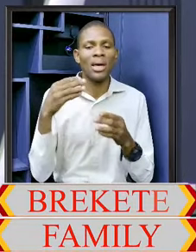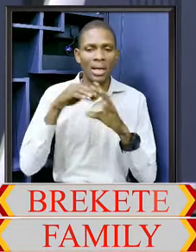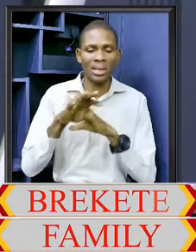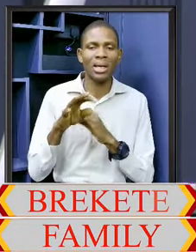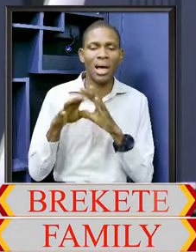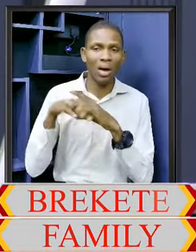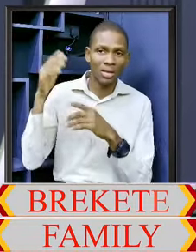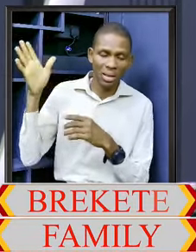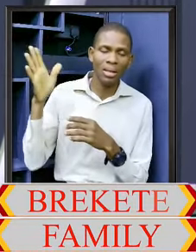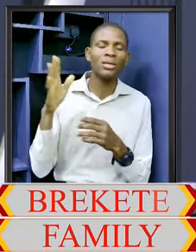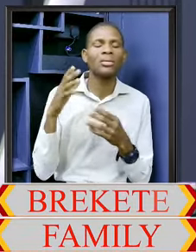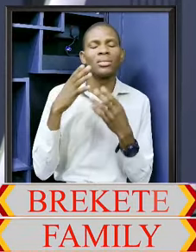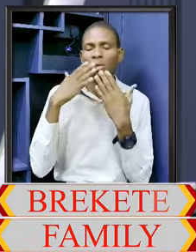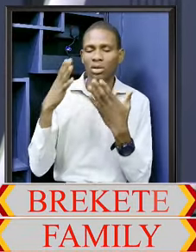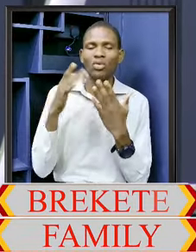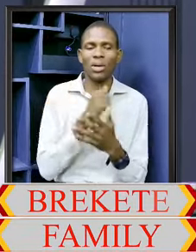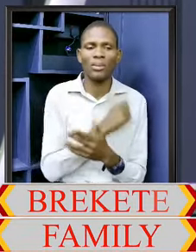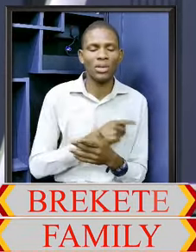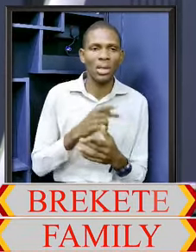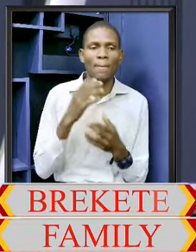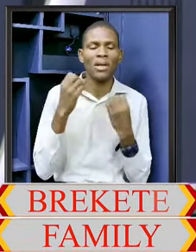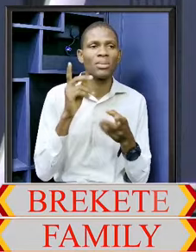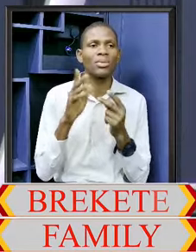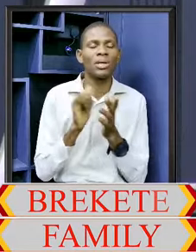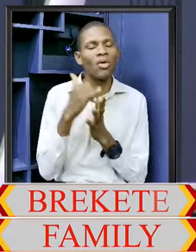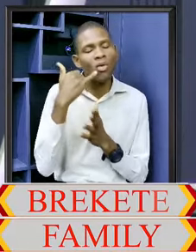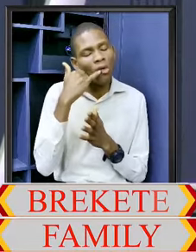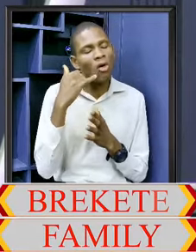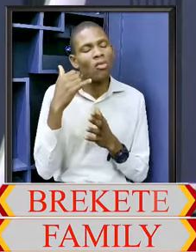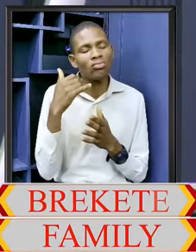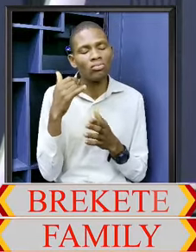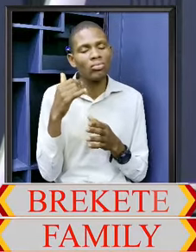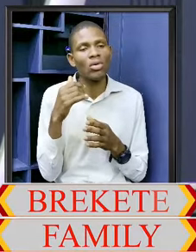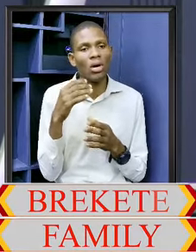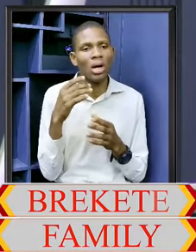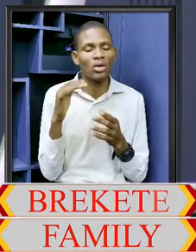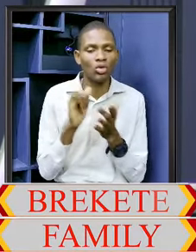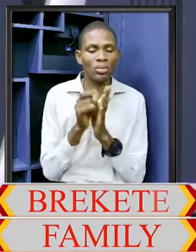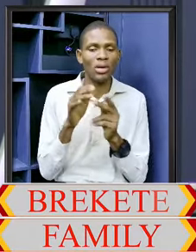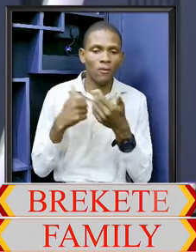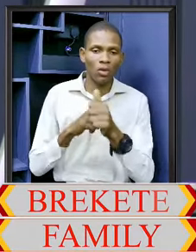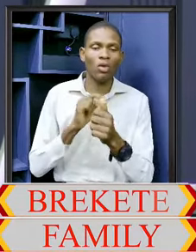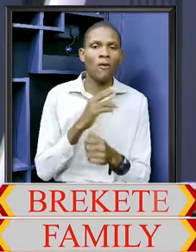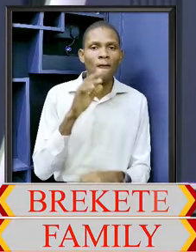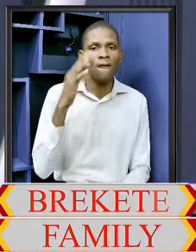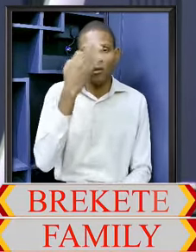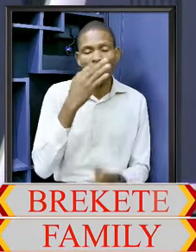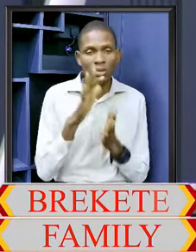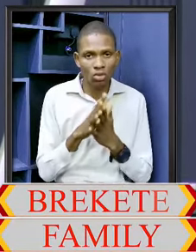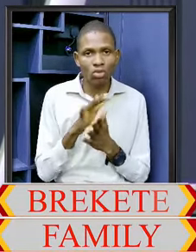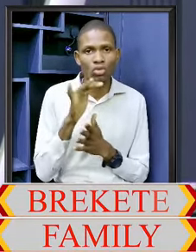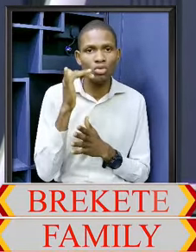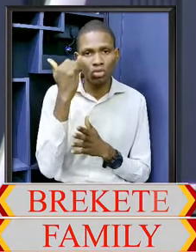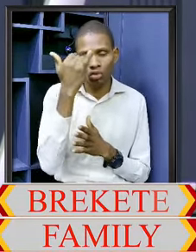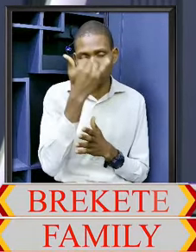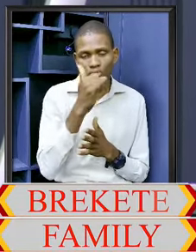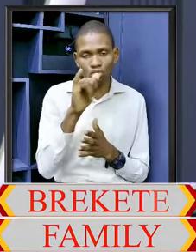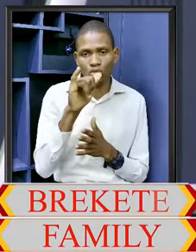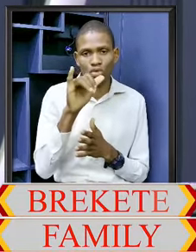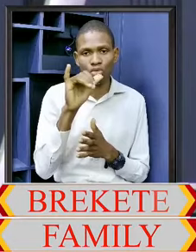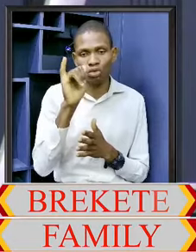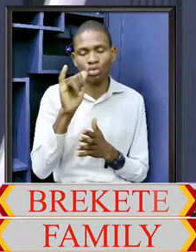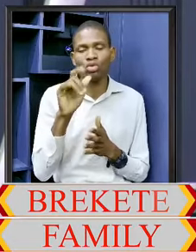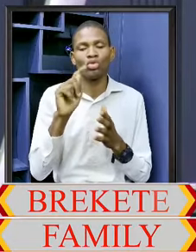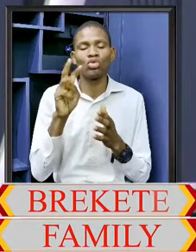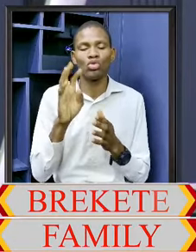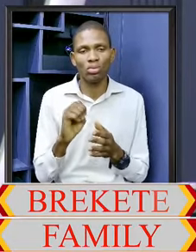more. Plenty people where they call on telephone, and those who follow us for Facebook, YouTube, even people who are listening to us on radio and